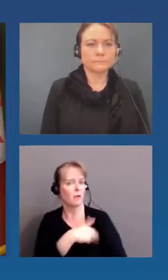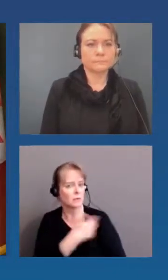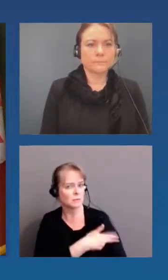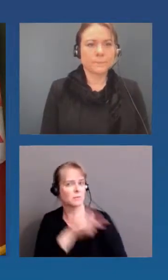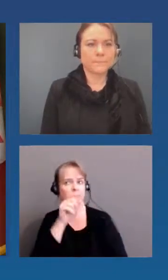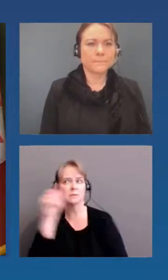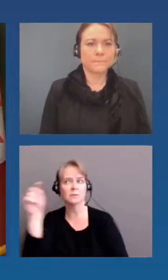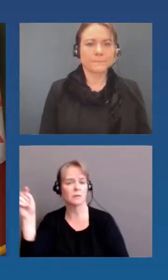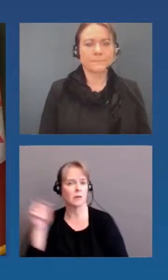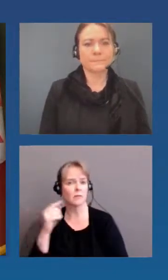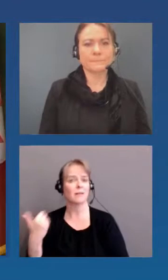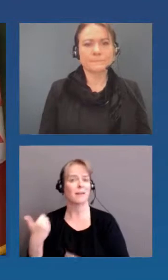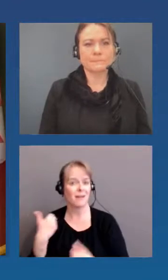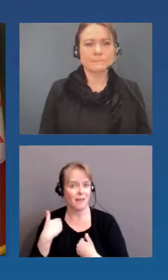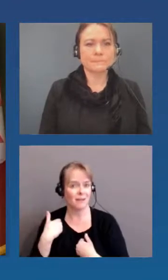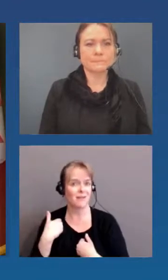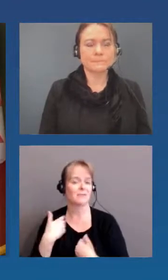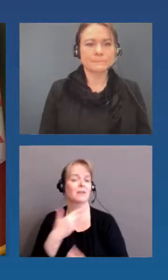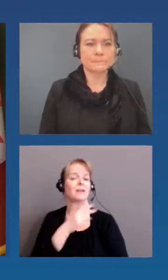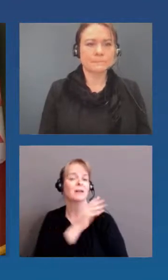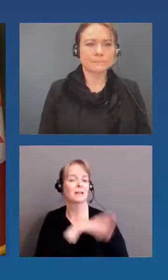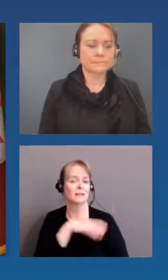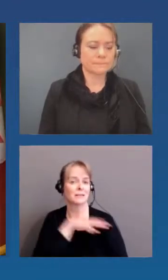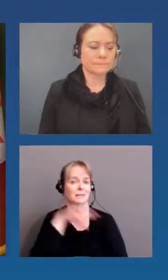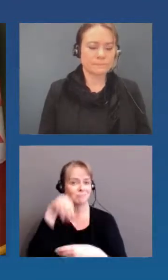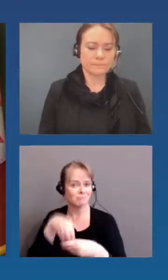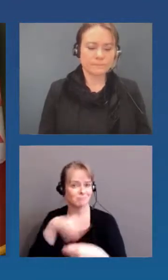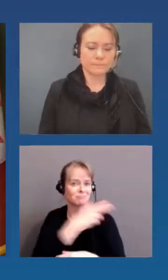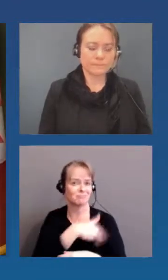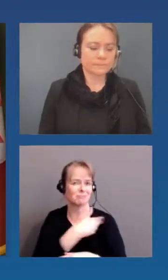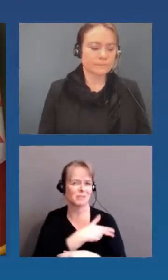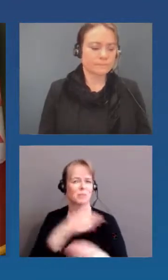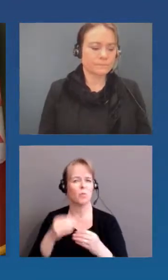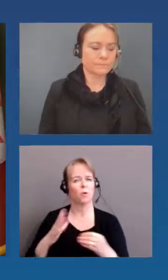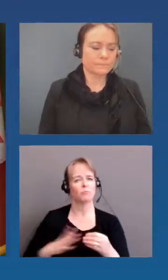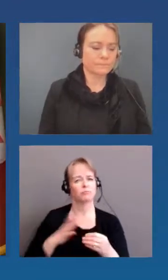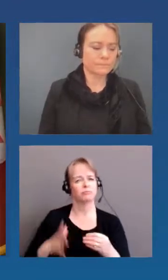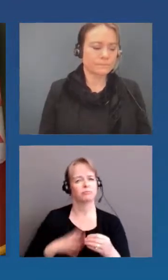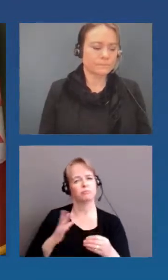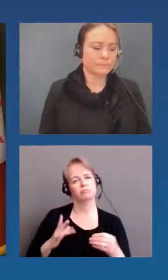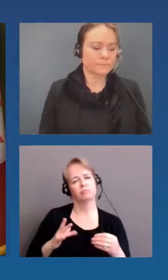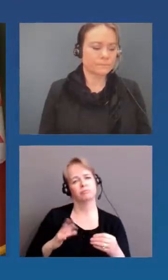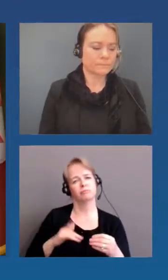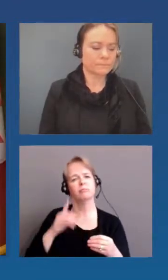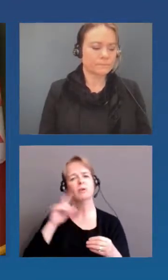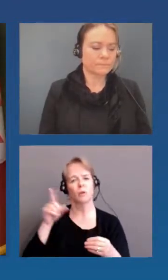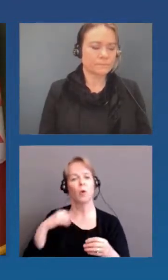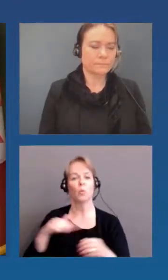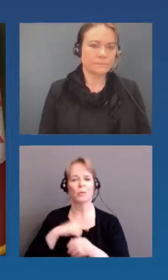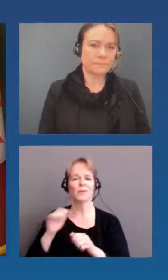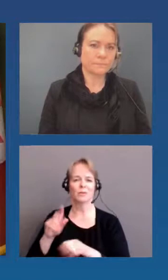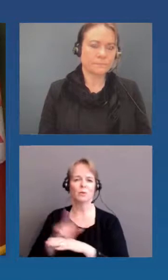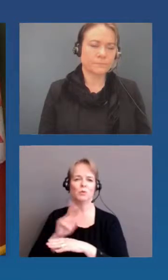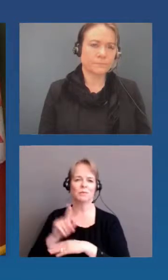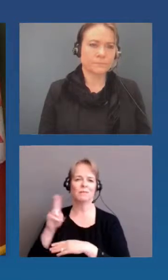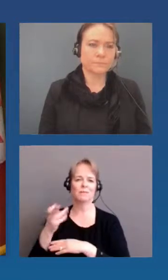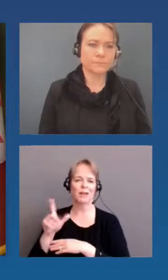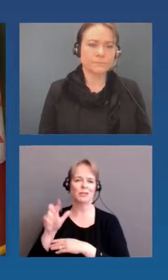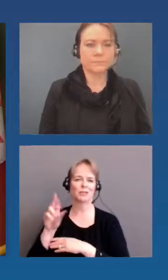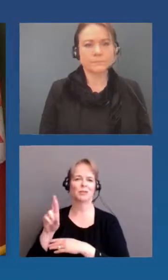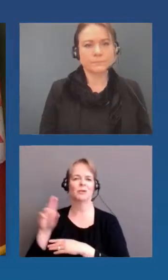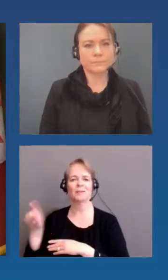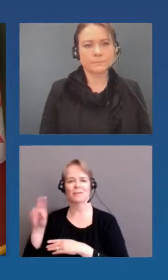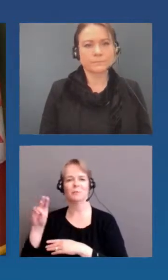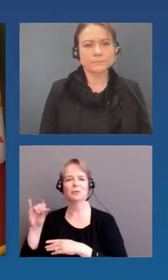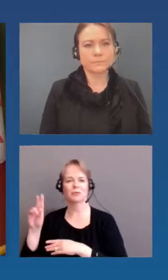too, because of the sophistication that they have, it's easier for us to use the Pfizer and the Moderna. So that seems to be